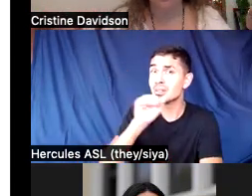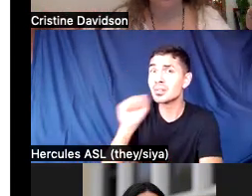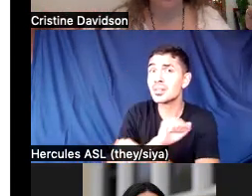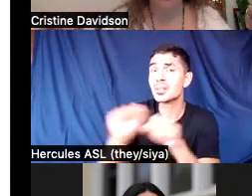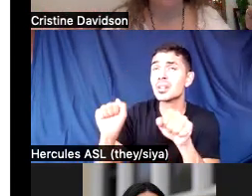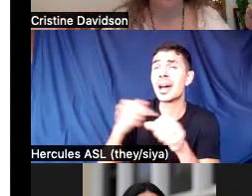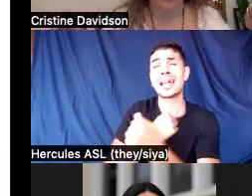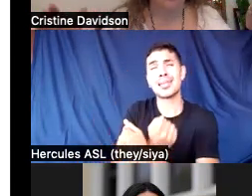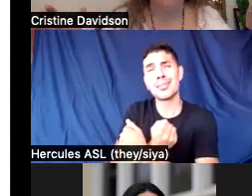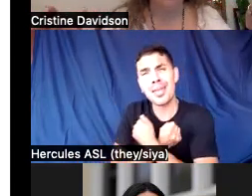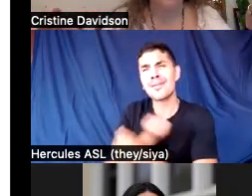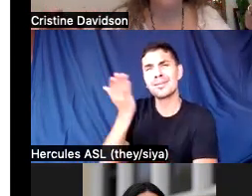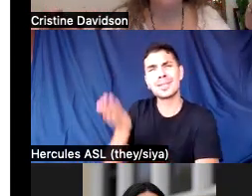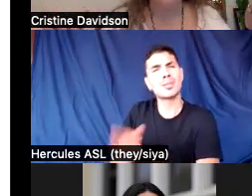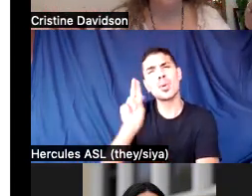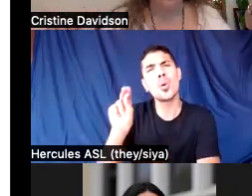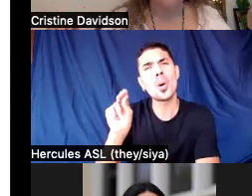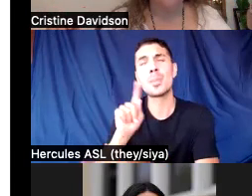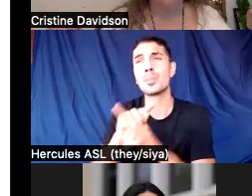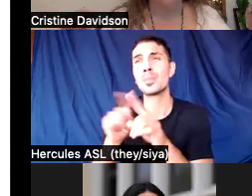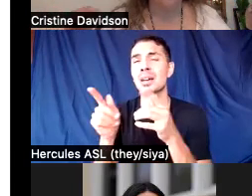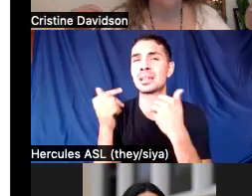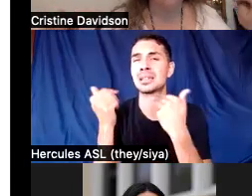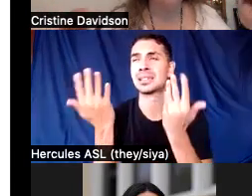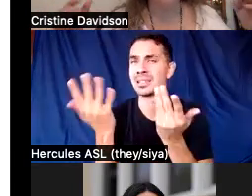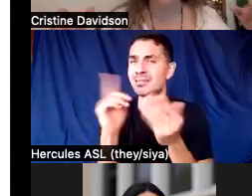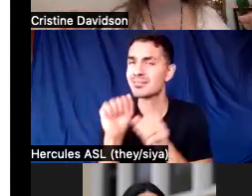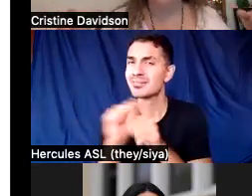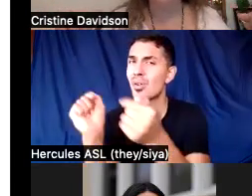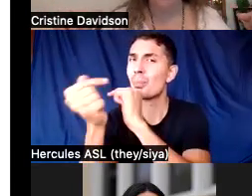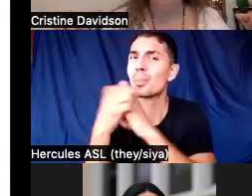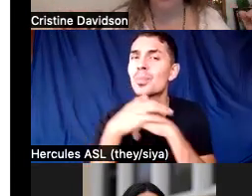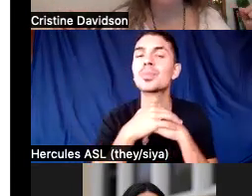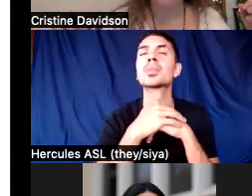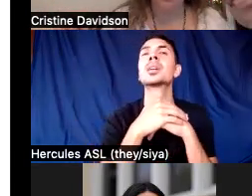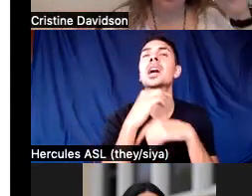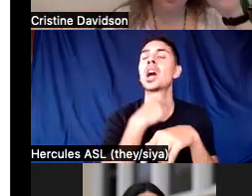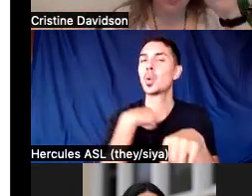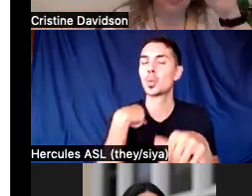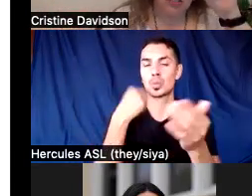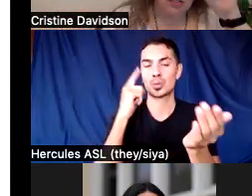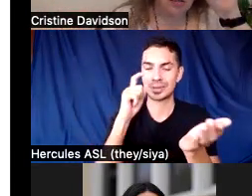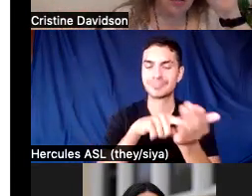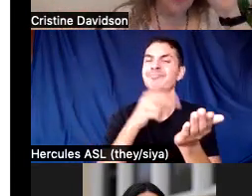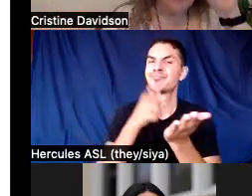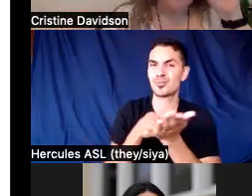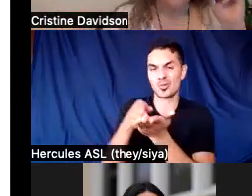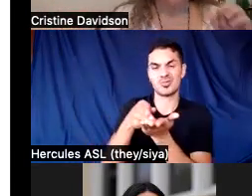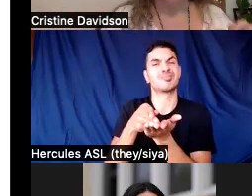them for a variety of reasons, right? So just holding the truth that it's complex in our own